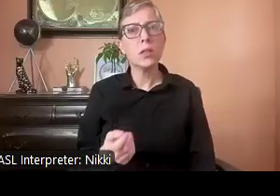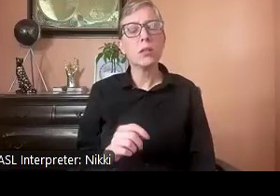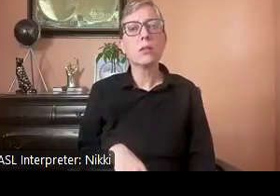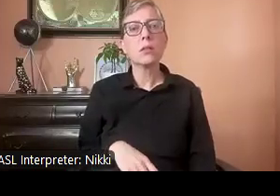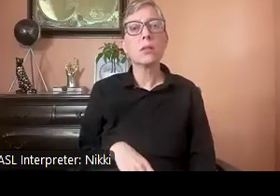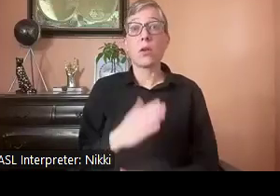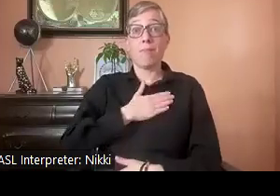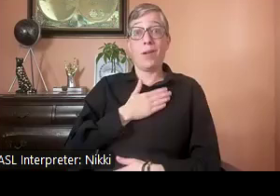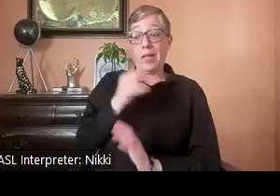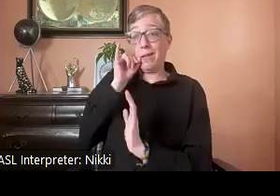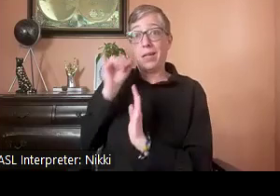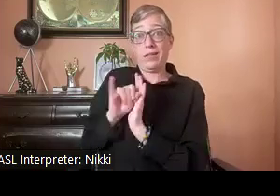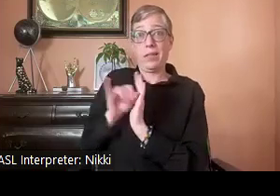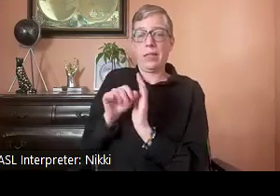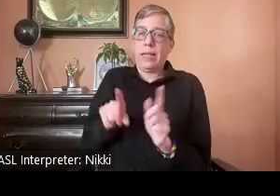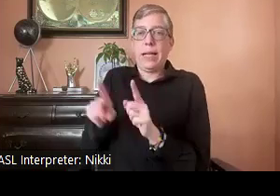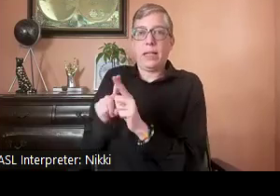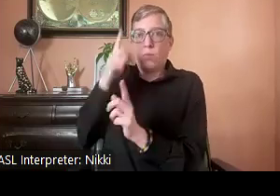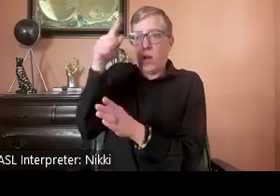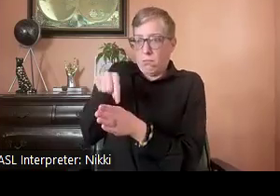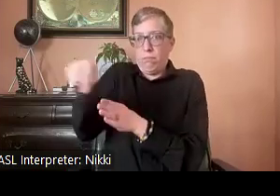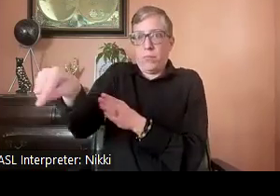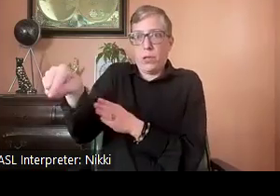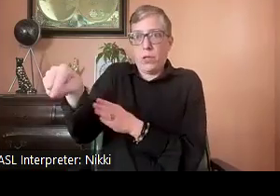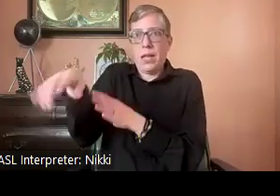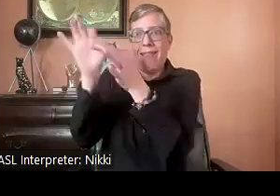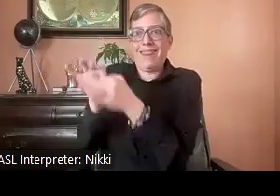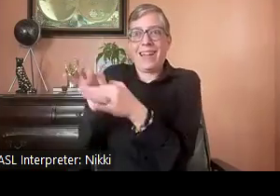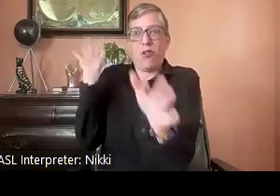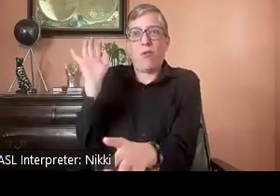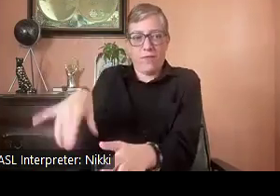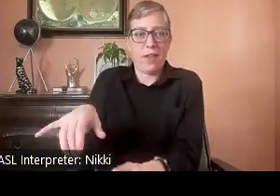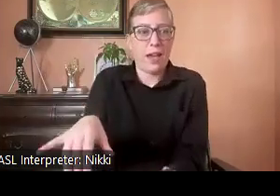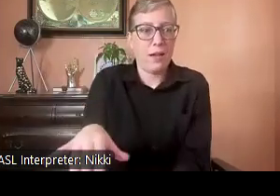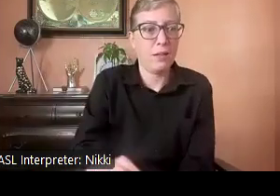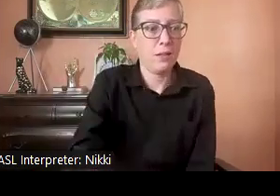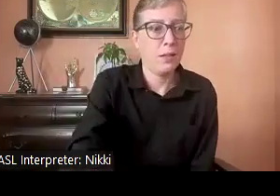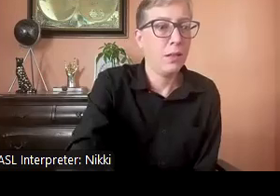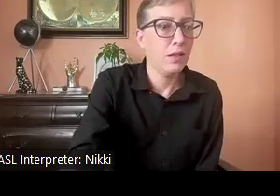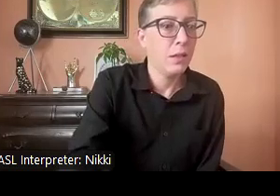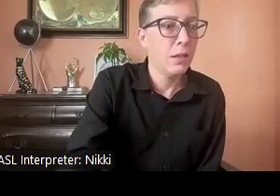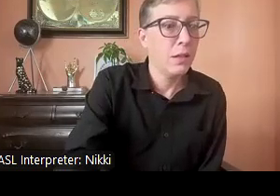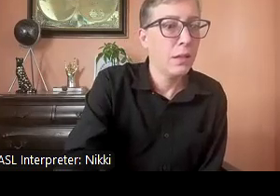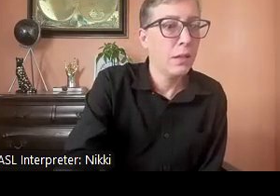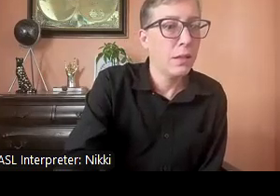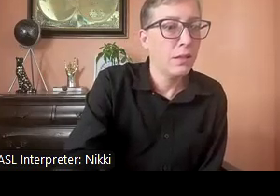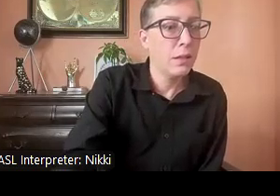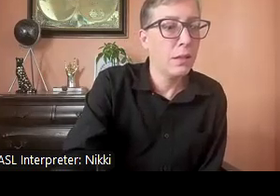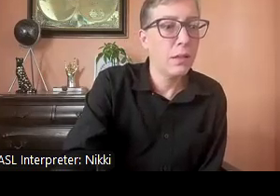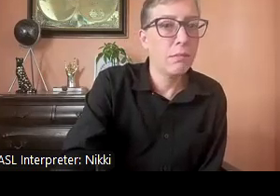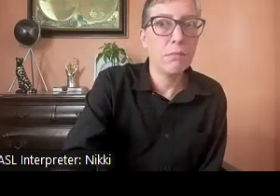my identity of what I've been told as who I am versus becoming a primary care